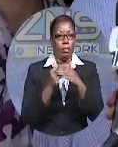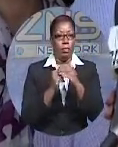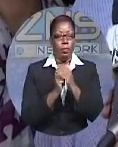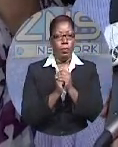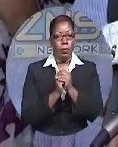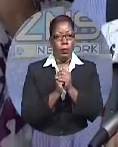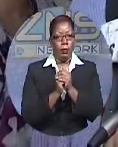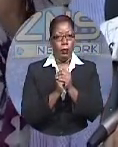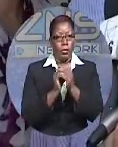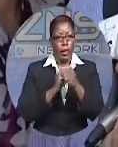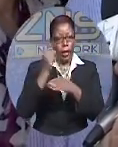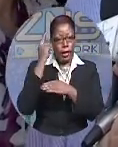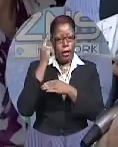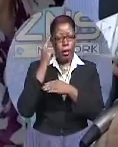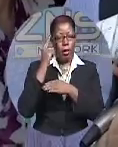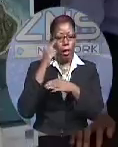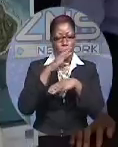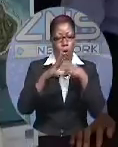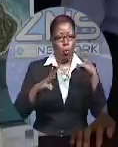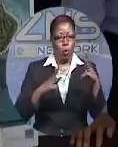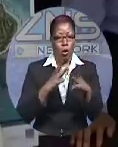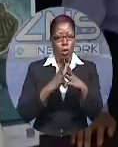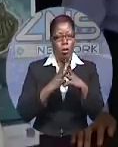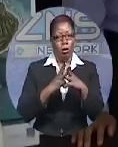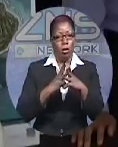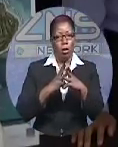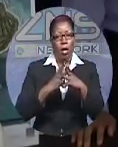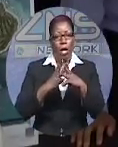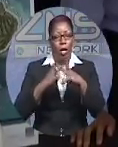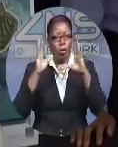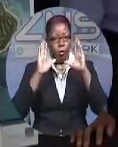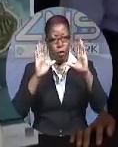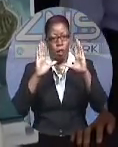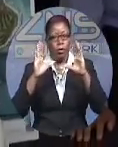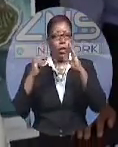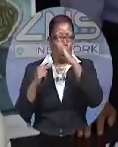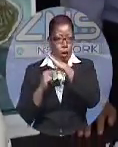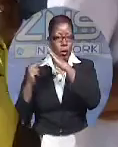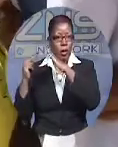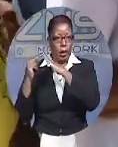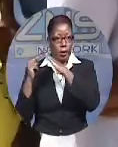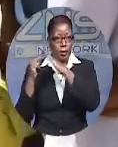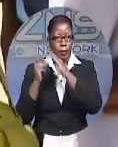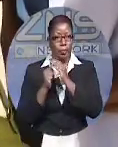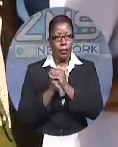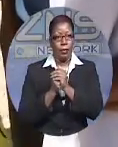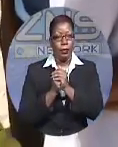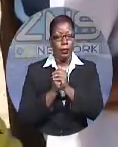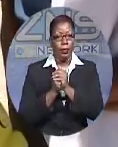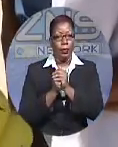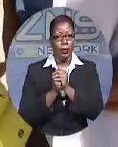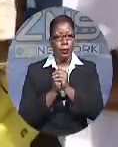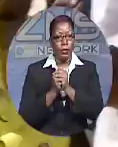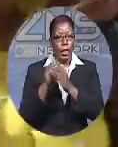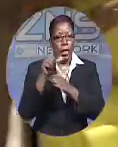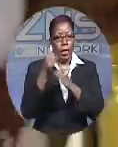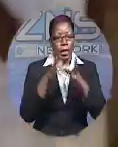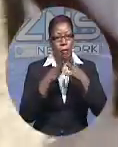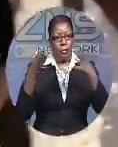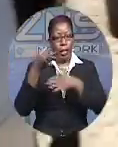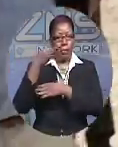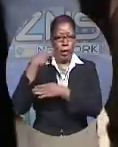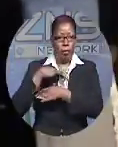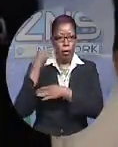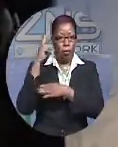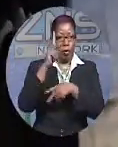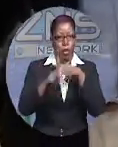think will be a world-class hotel. An agreement with EDSA to create a master plan for Bimini was signed. But another big benefit for the